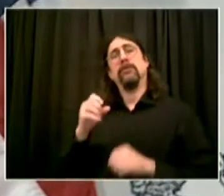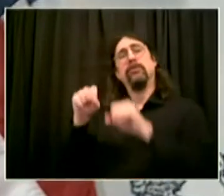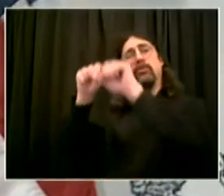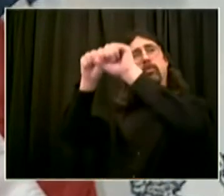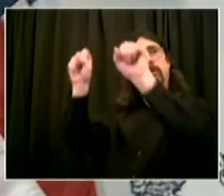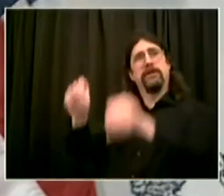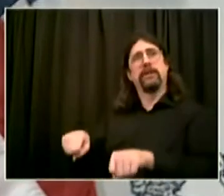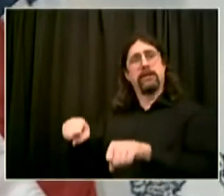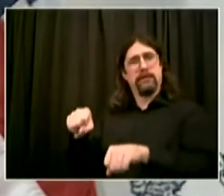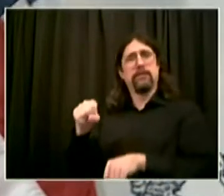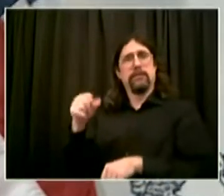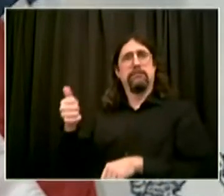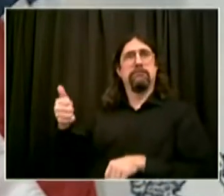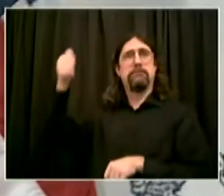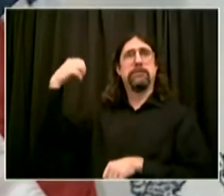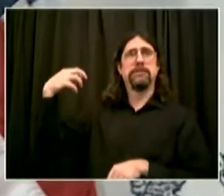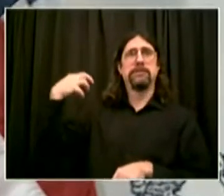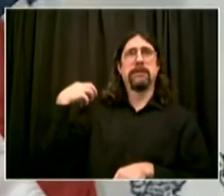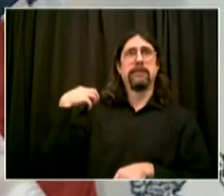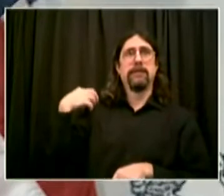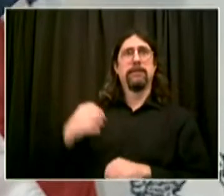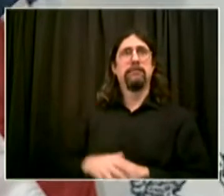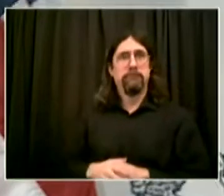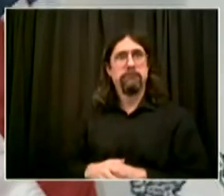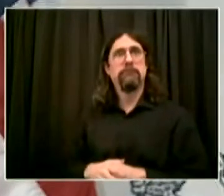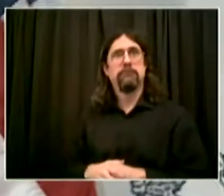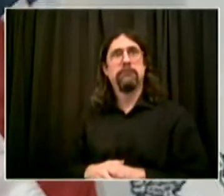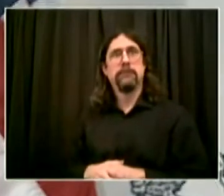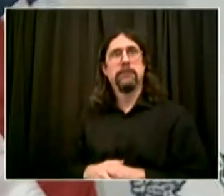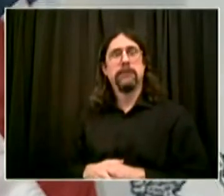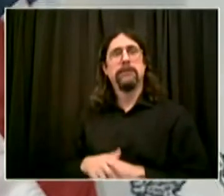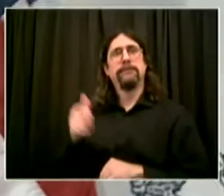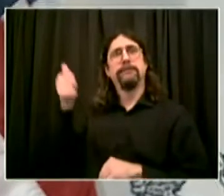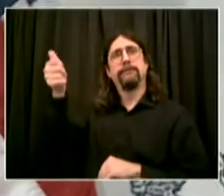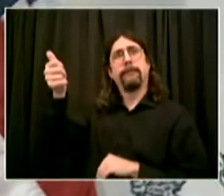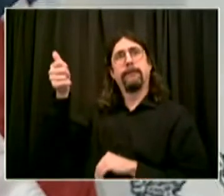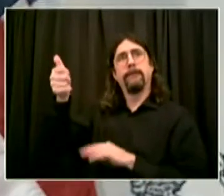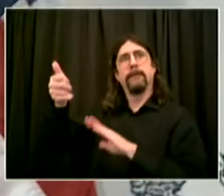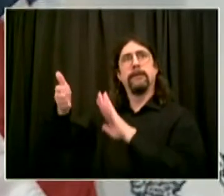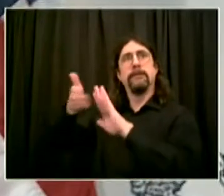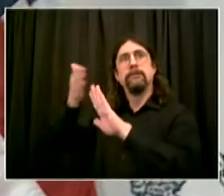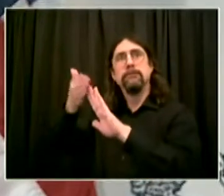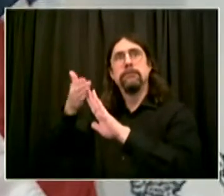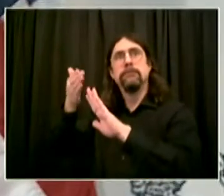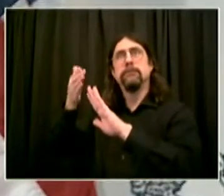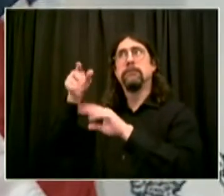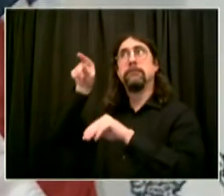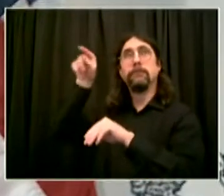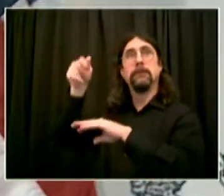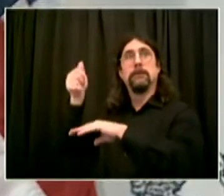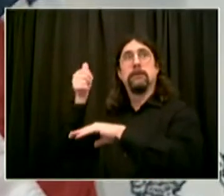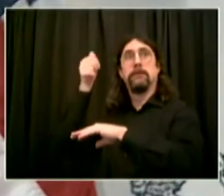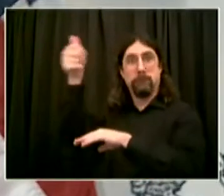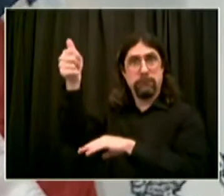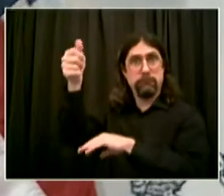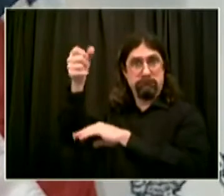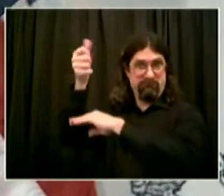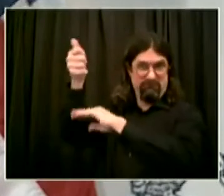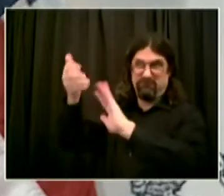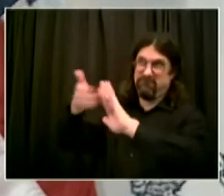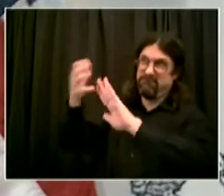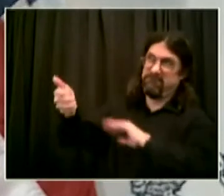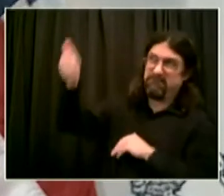Well, community really gets to know a precinct commander, really feels in sync with them, and then, you know, they go on to another command. There's a sense of letdown. We